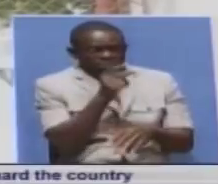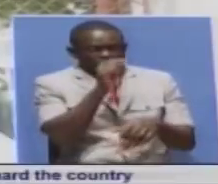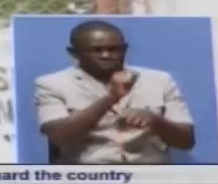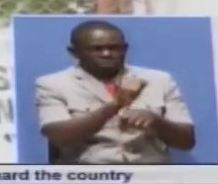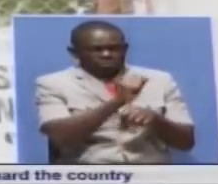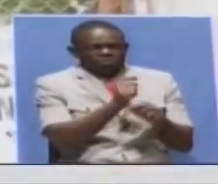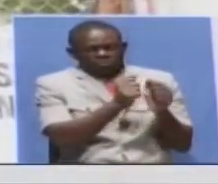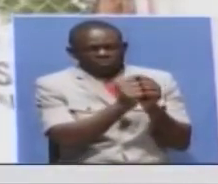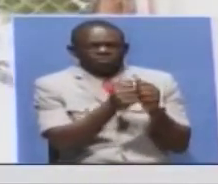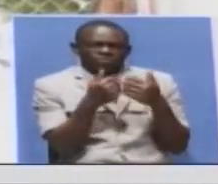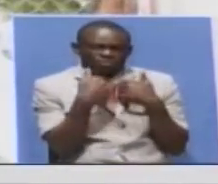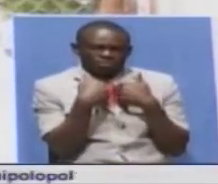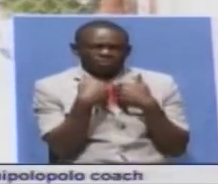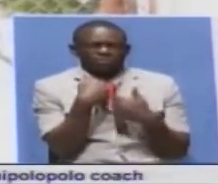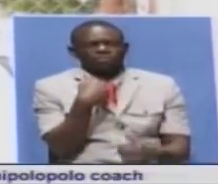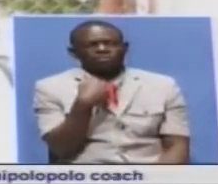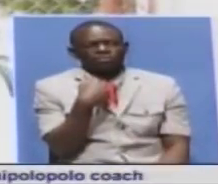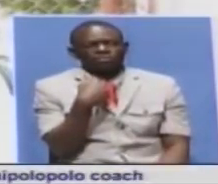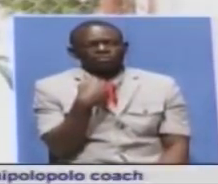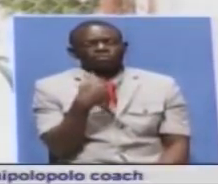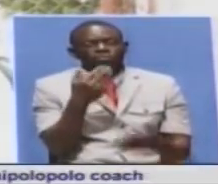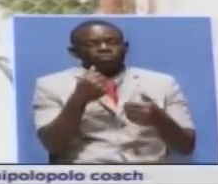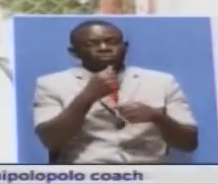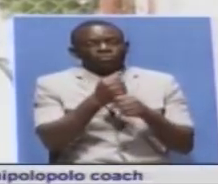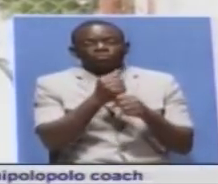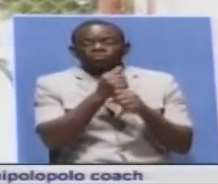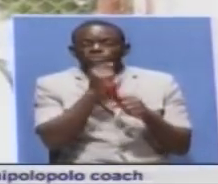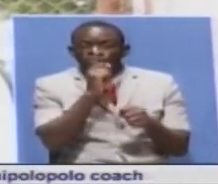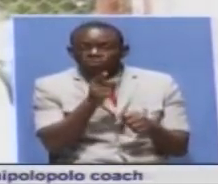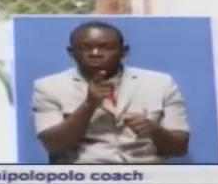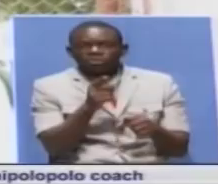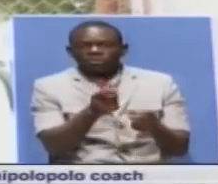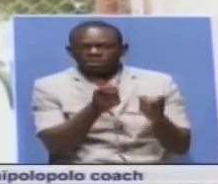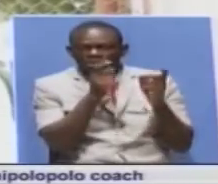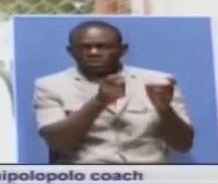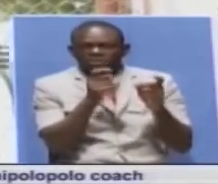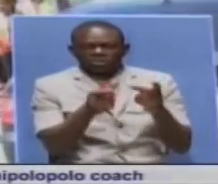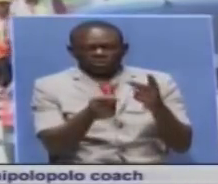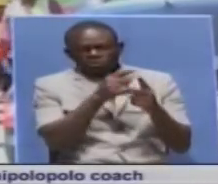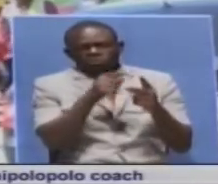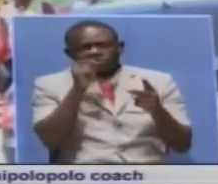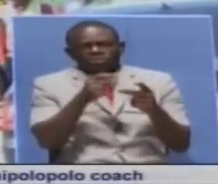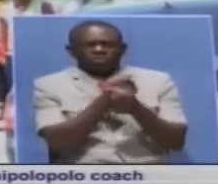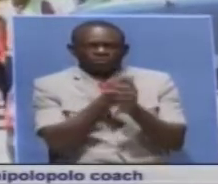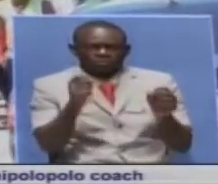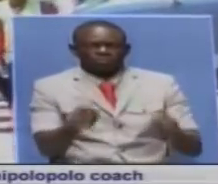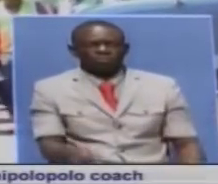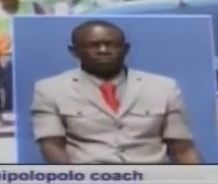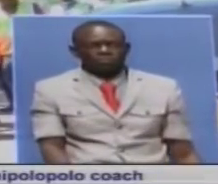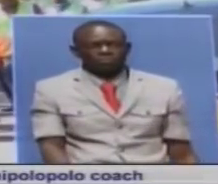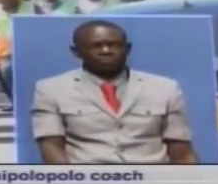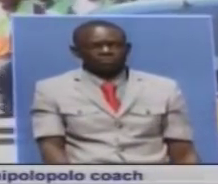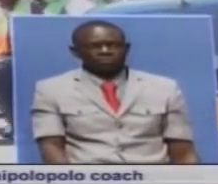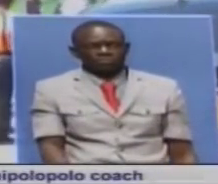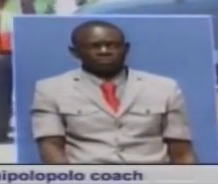are taking place right now to make sure that those two major challenges are resolved. This came to light during the